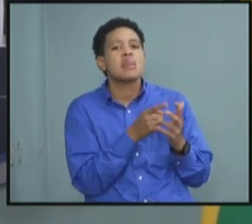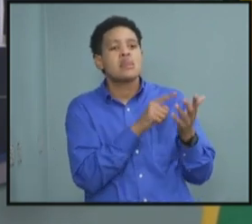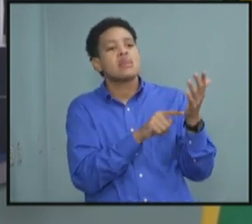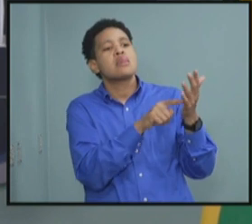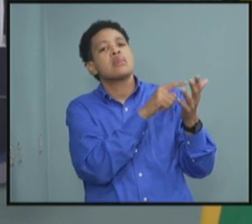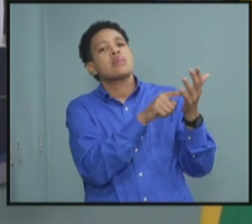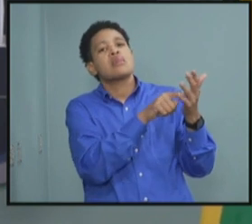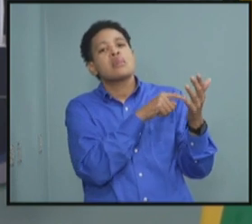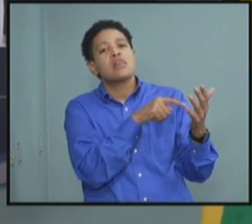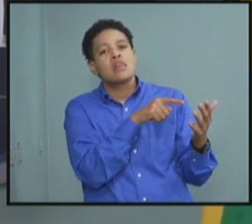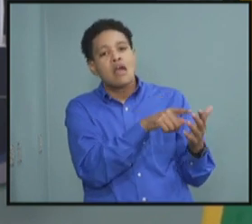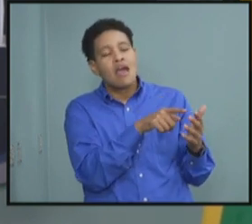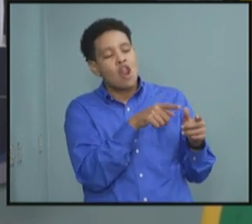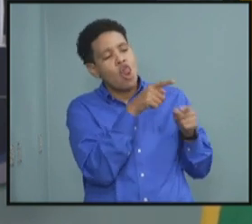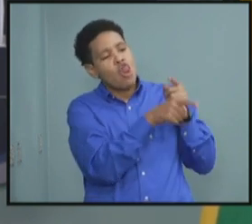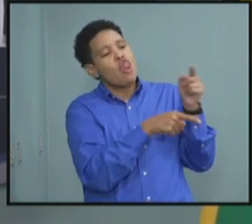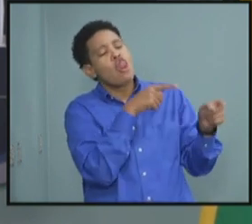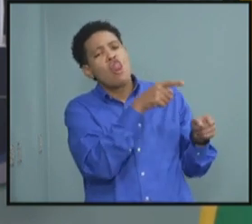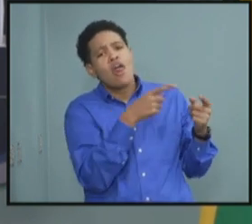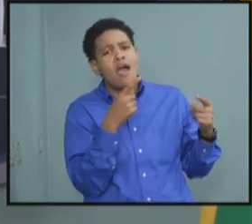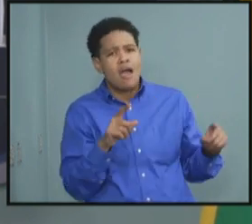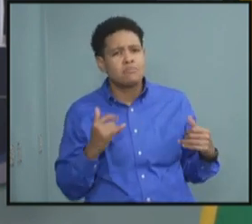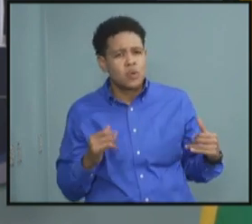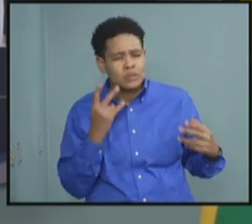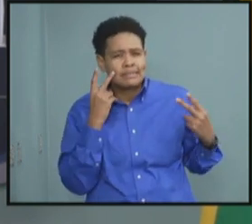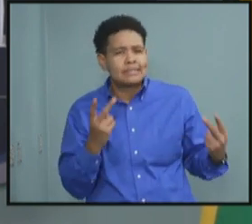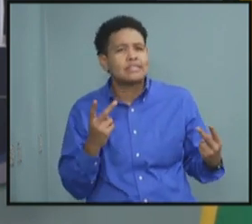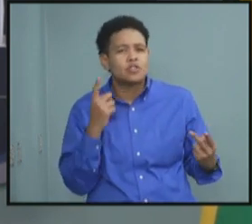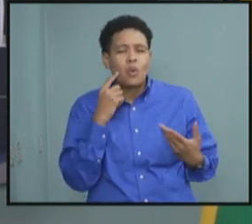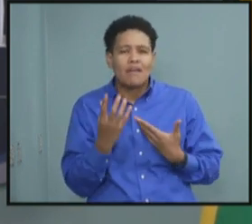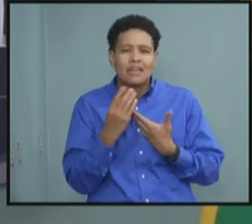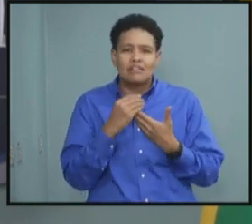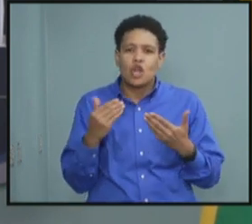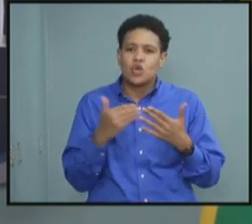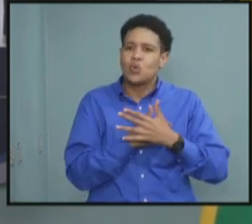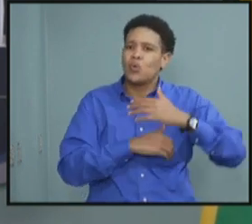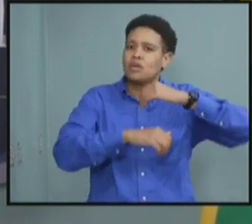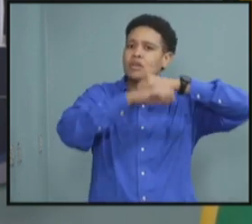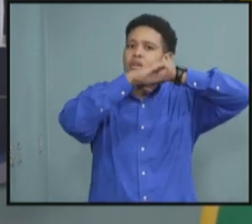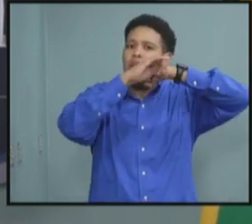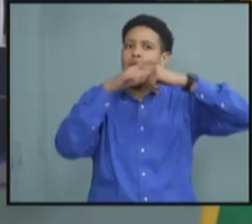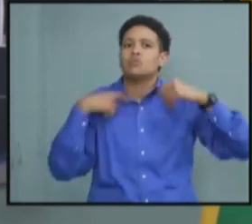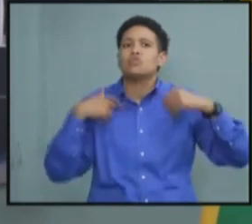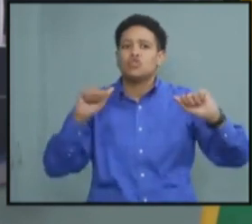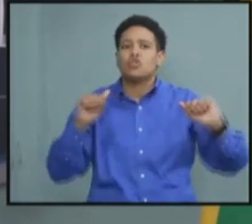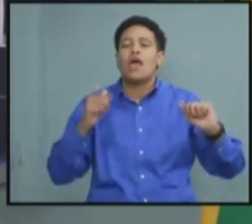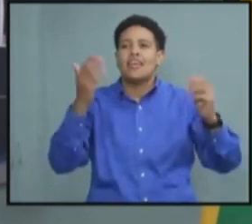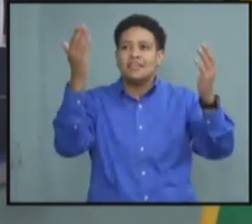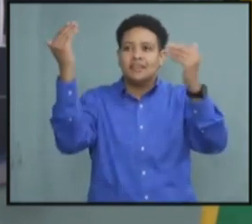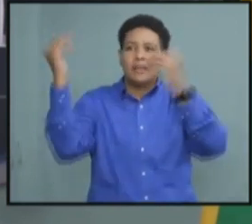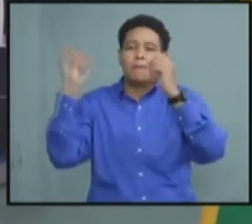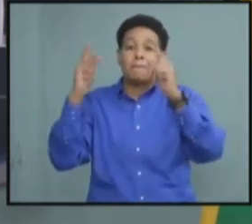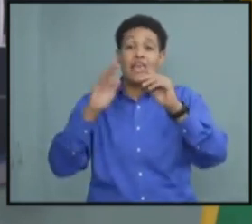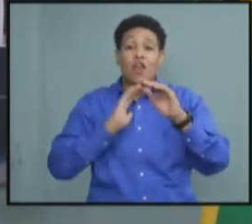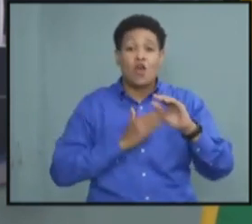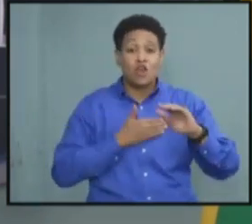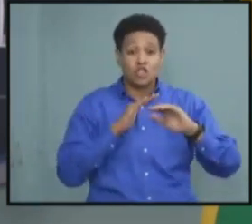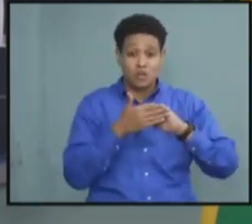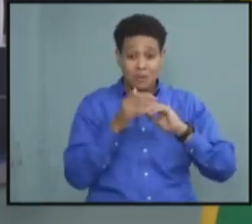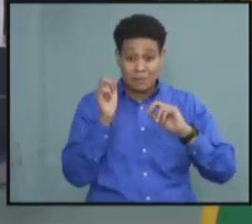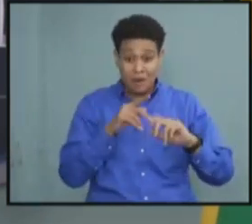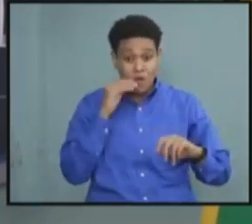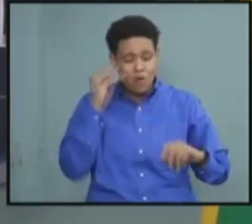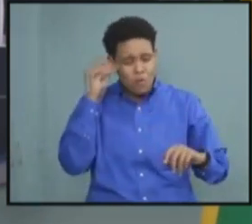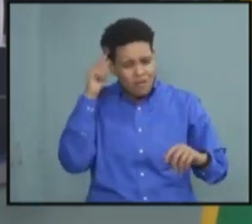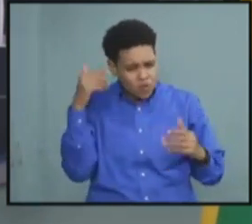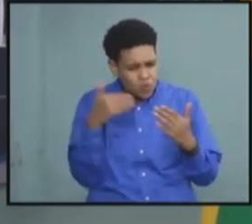possible victimization. So we will have to engage in a new round as we seek to repatriate many of our Jamaicans coming